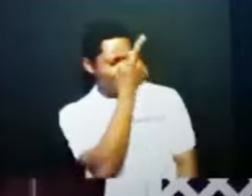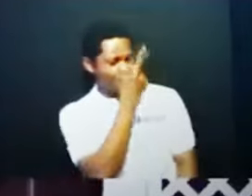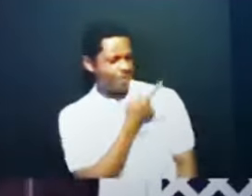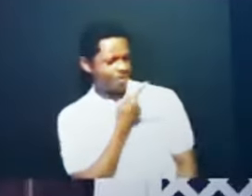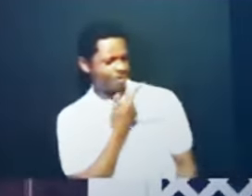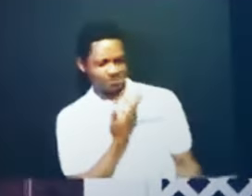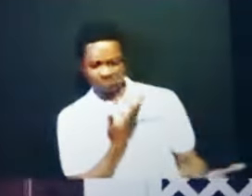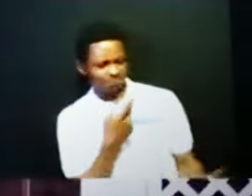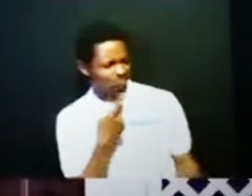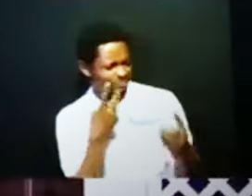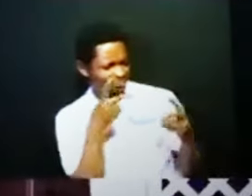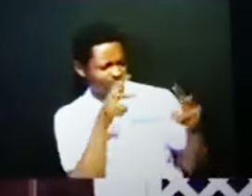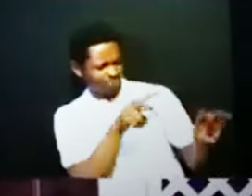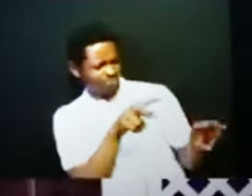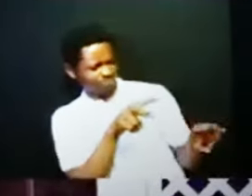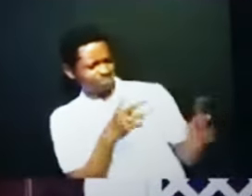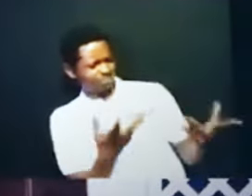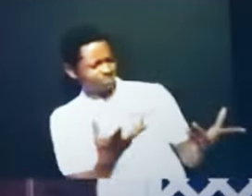with herself.